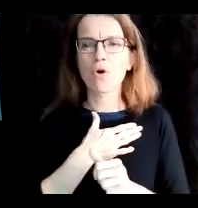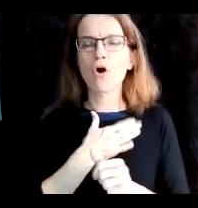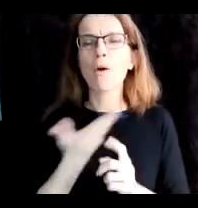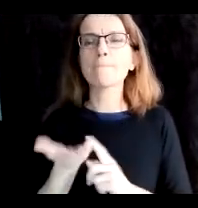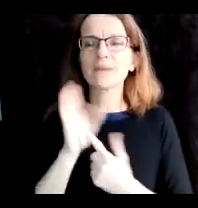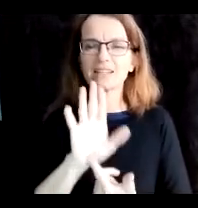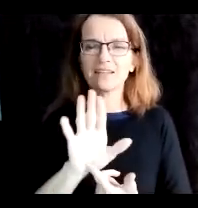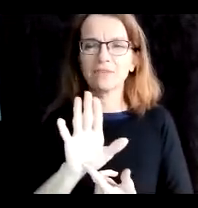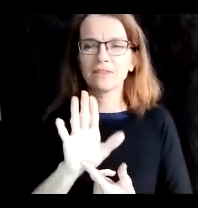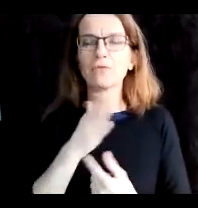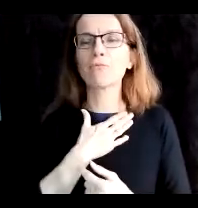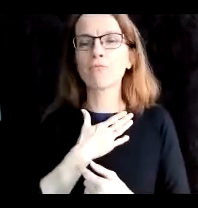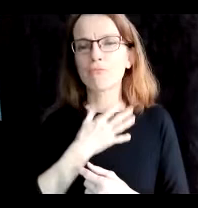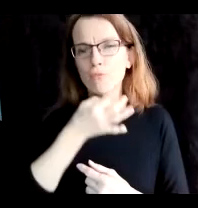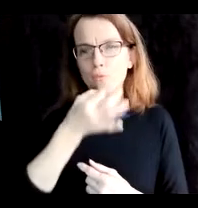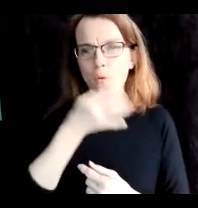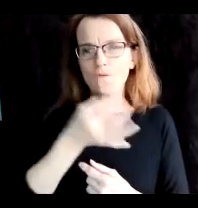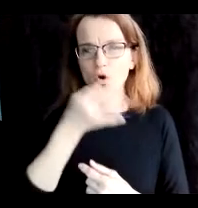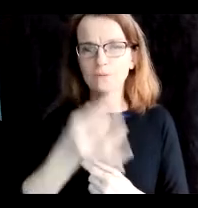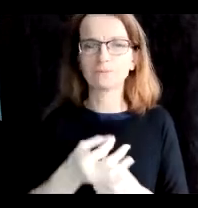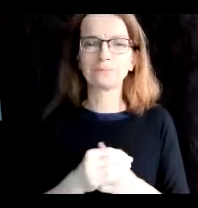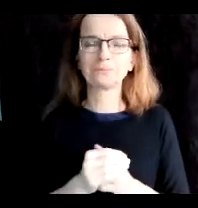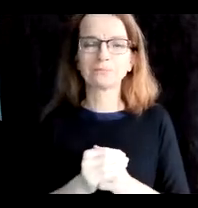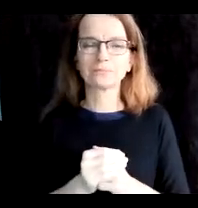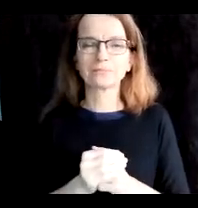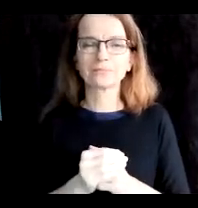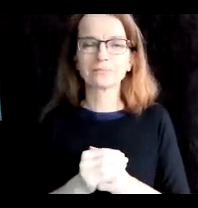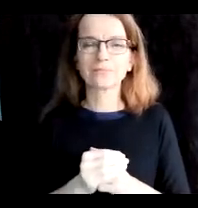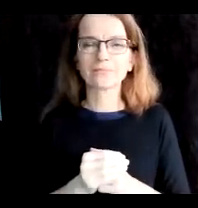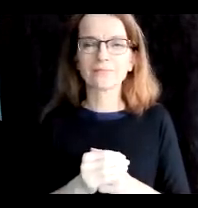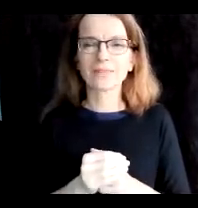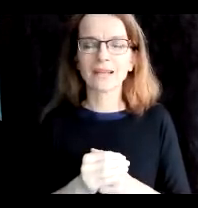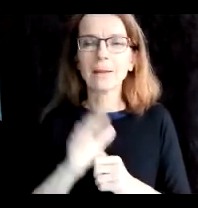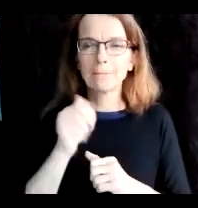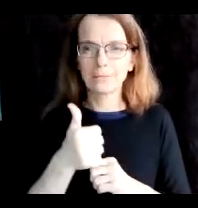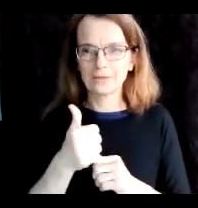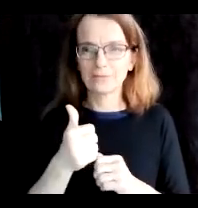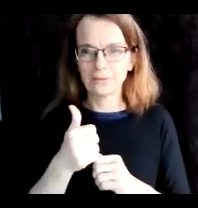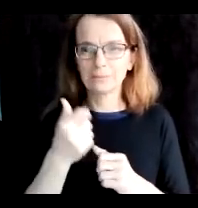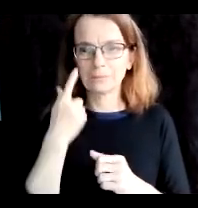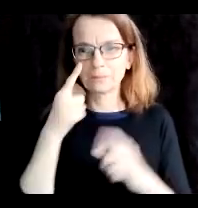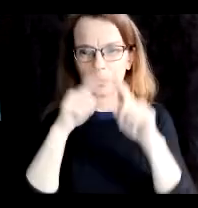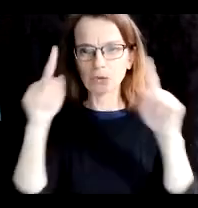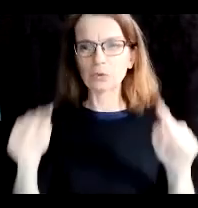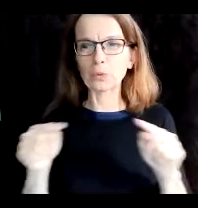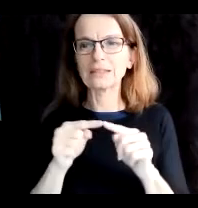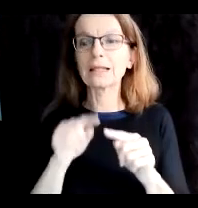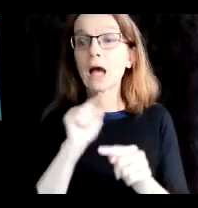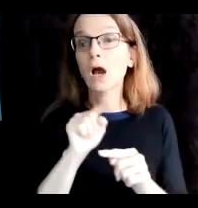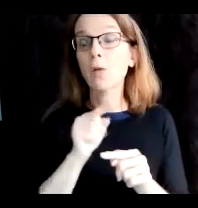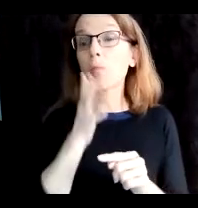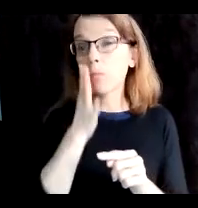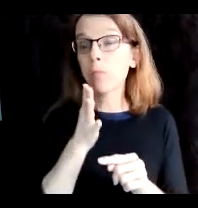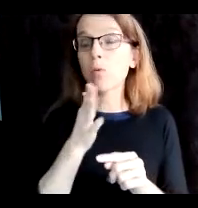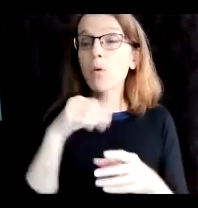here it is. So I will be talking about civic education from a more global